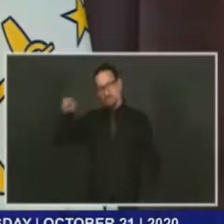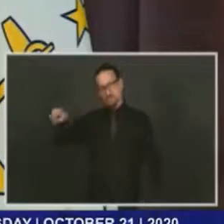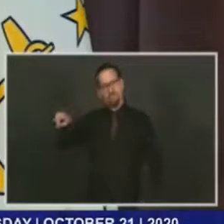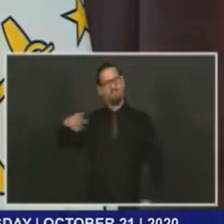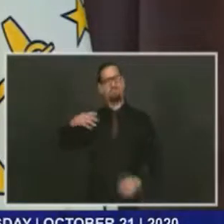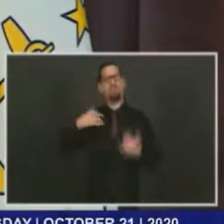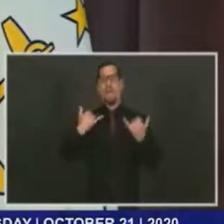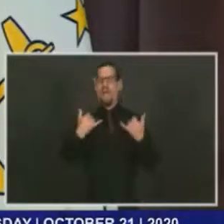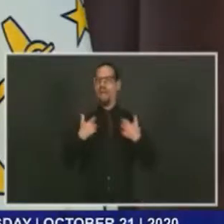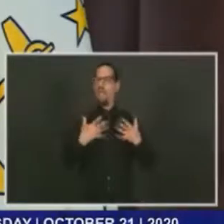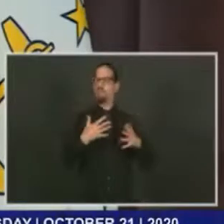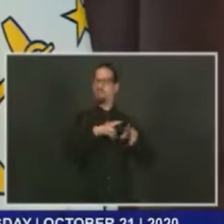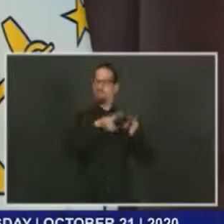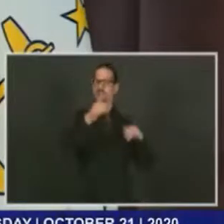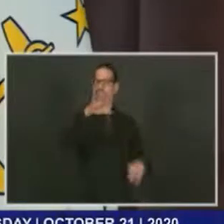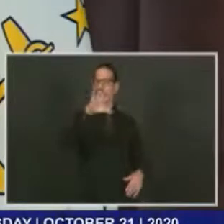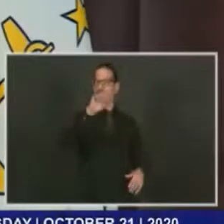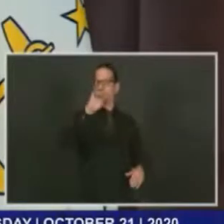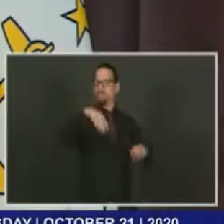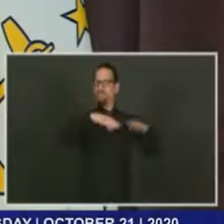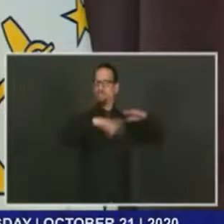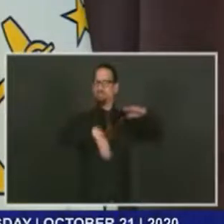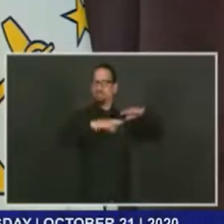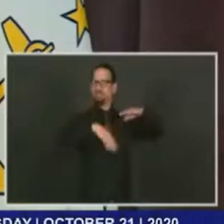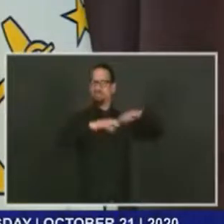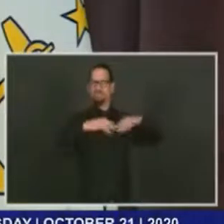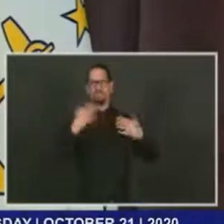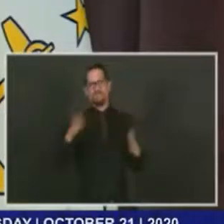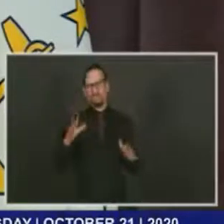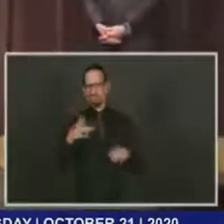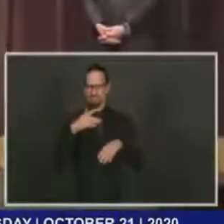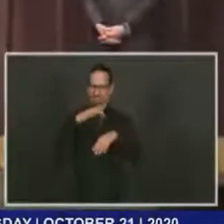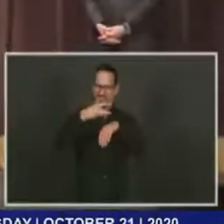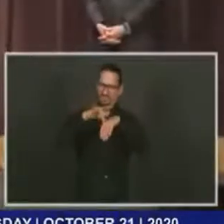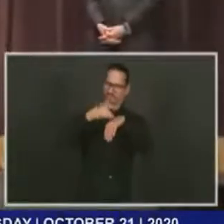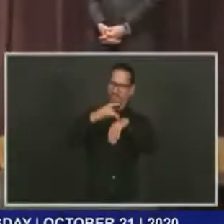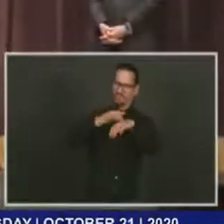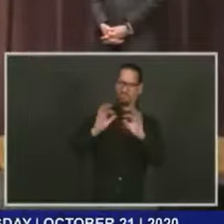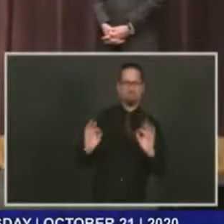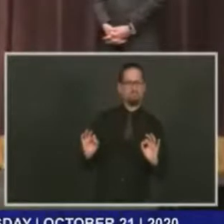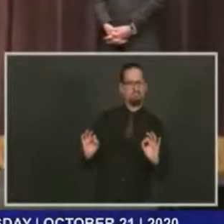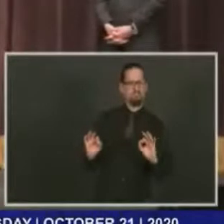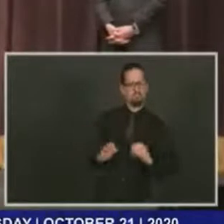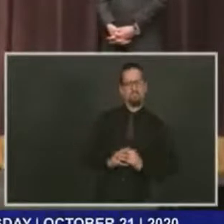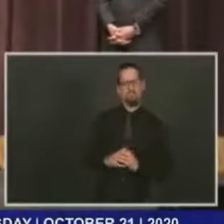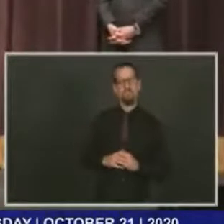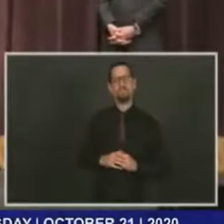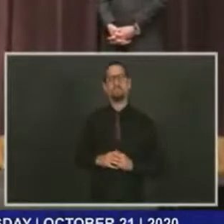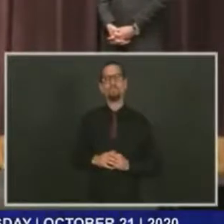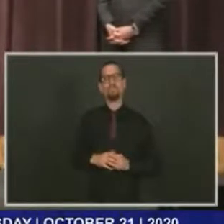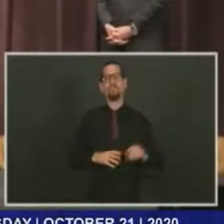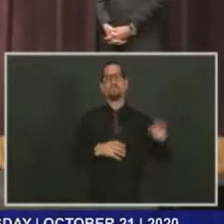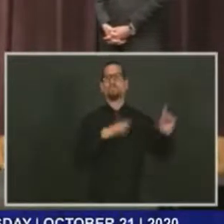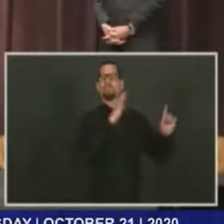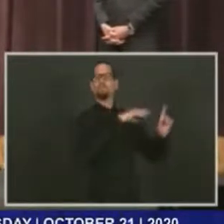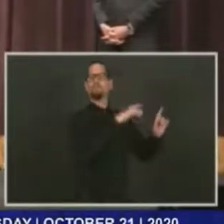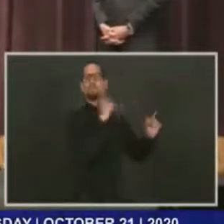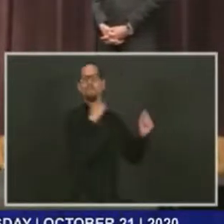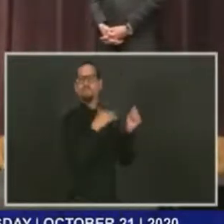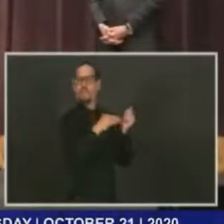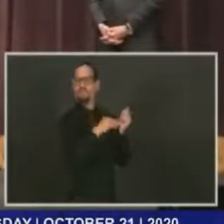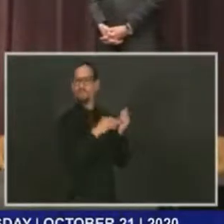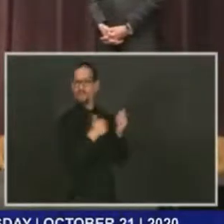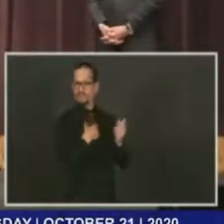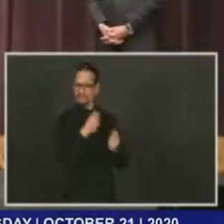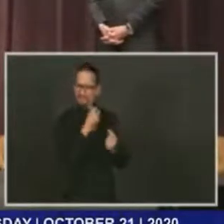that at Thanksgiving. Do the right thing so we don't get there. Do you have specific guidelines for food preparation and such? Yeah, I'm going to let her